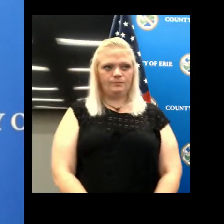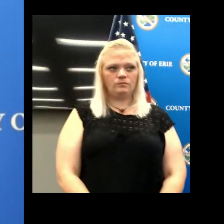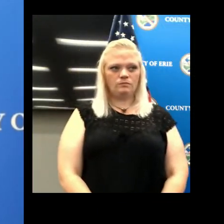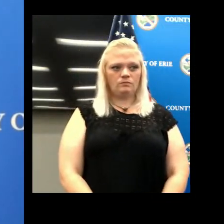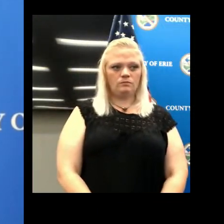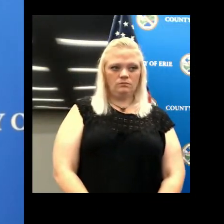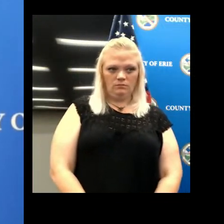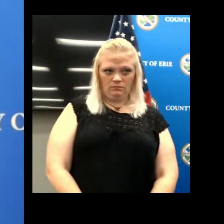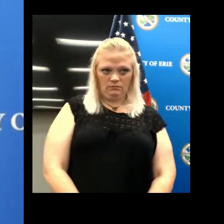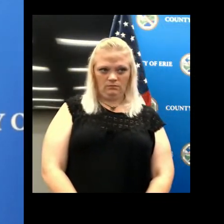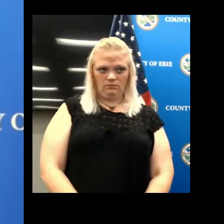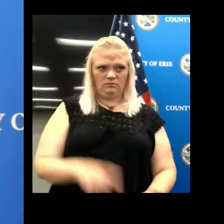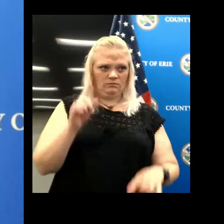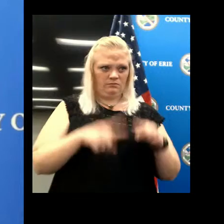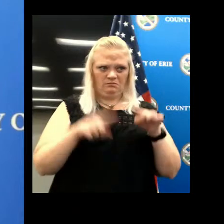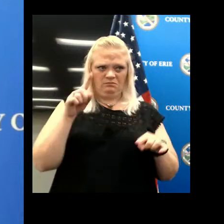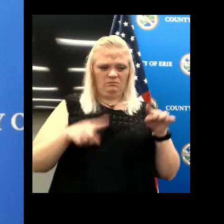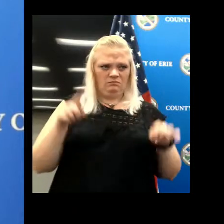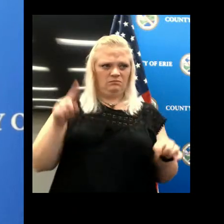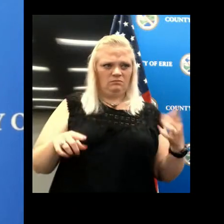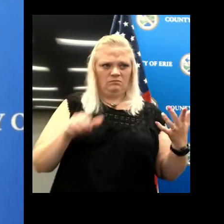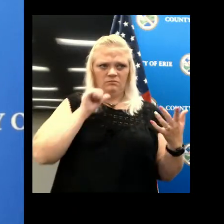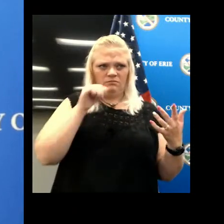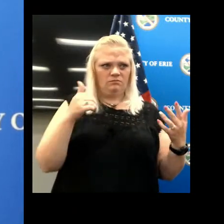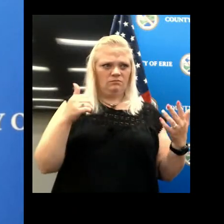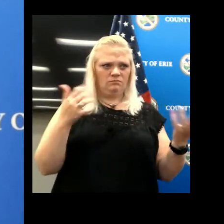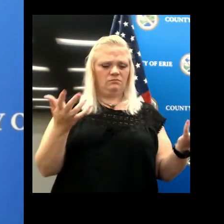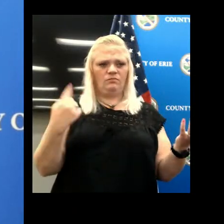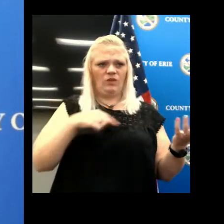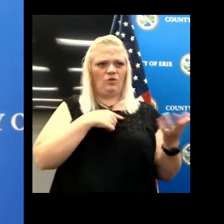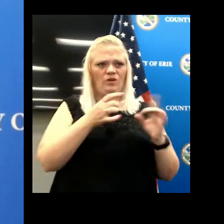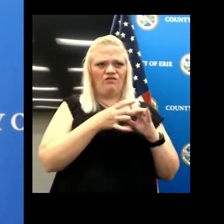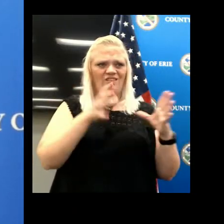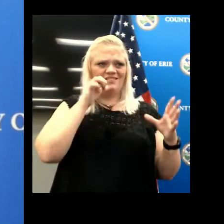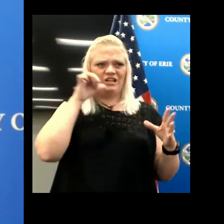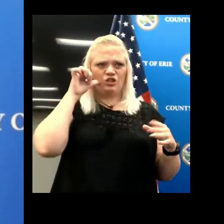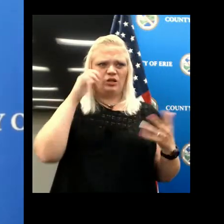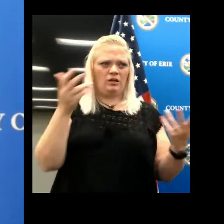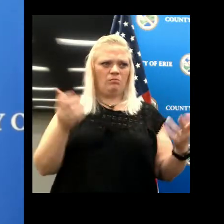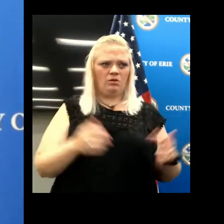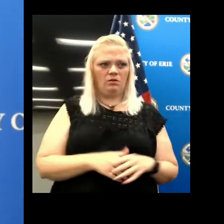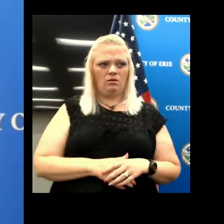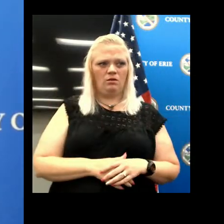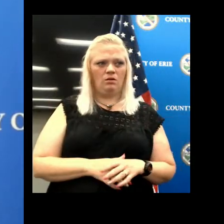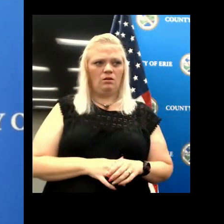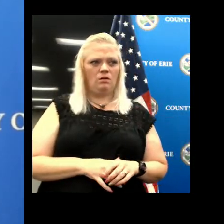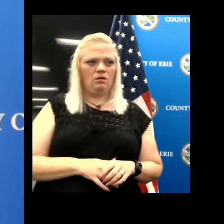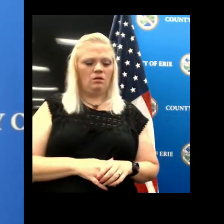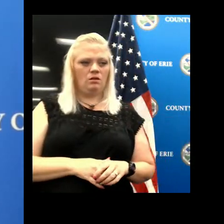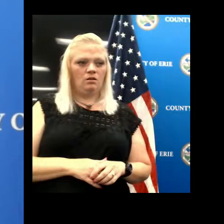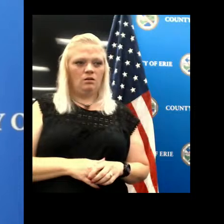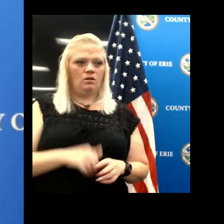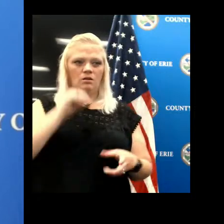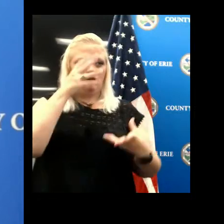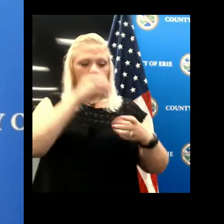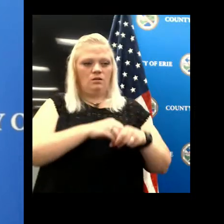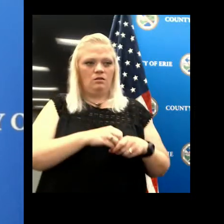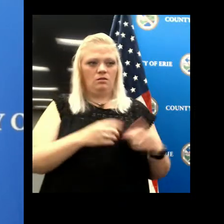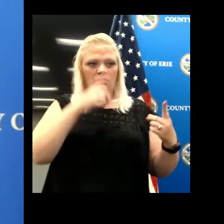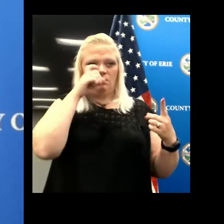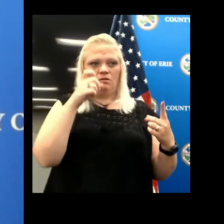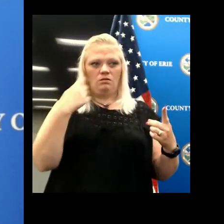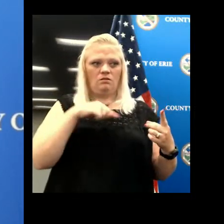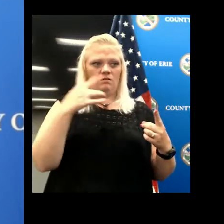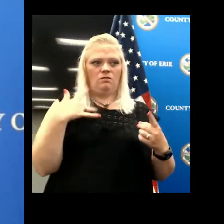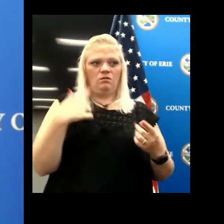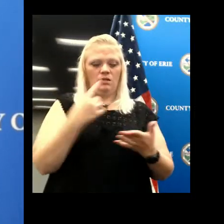days? It's varied. I don't have it. We released it yesterday, actually. I didn't include it here because we usually do